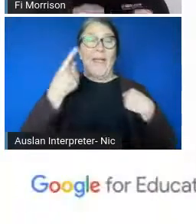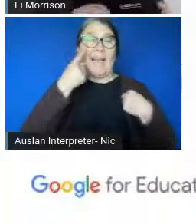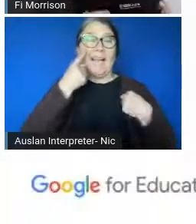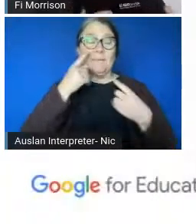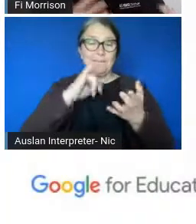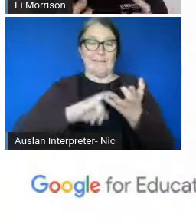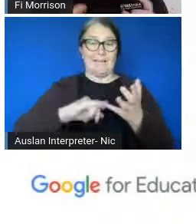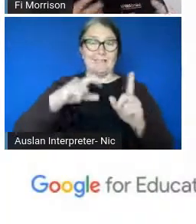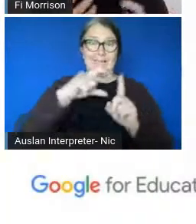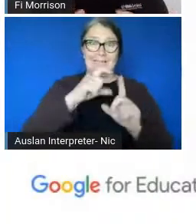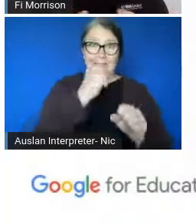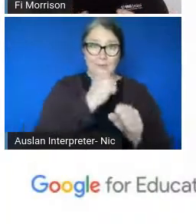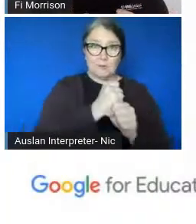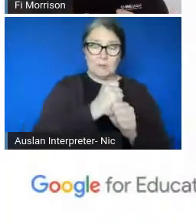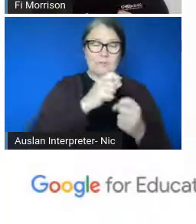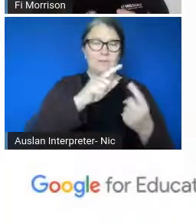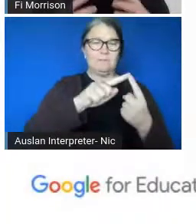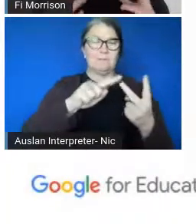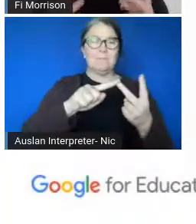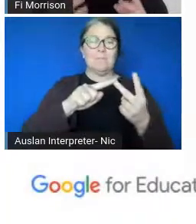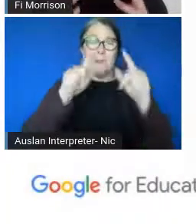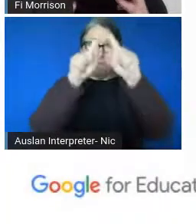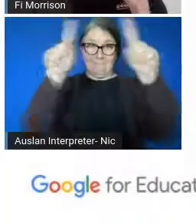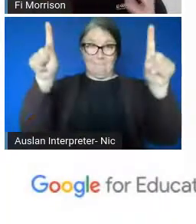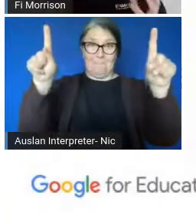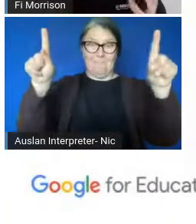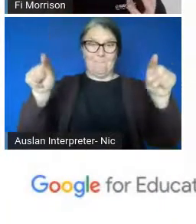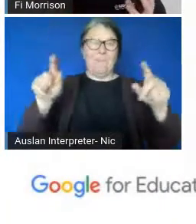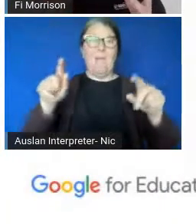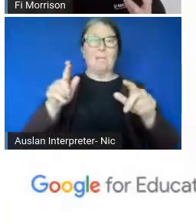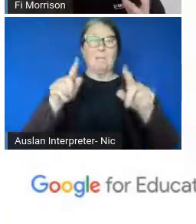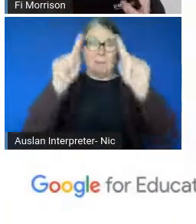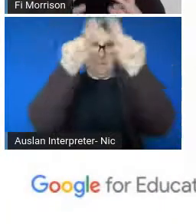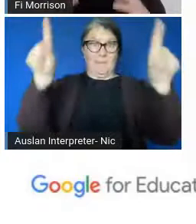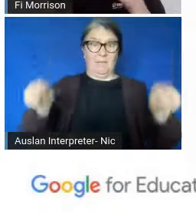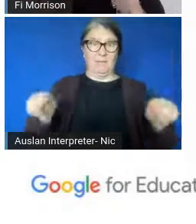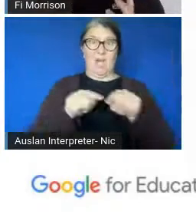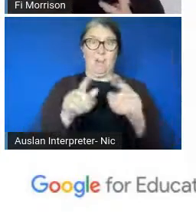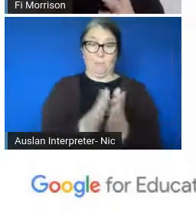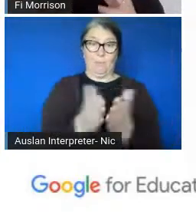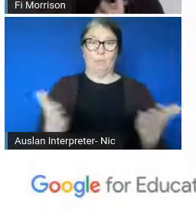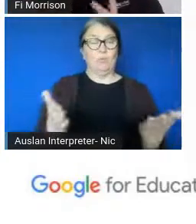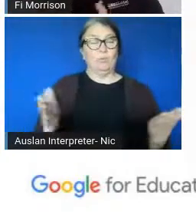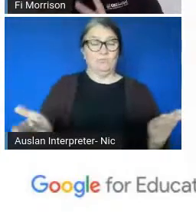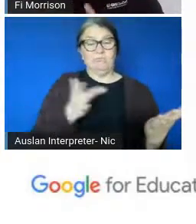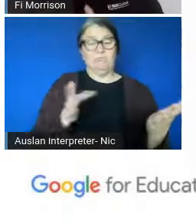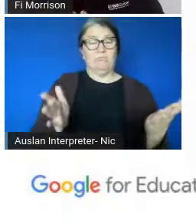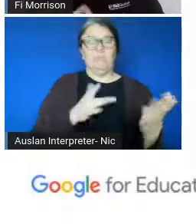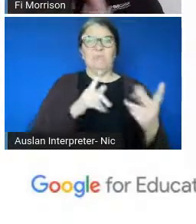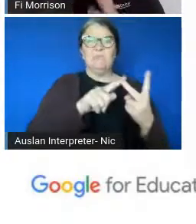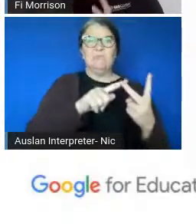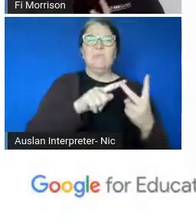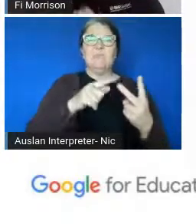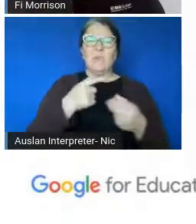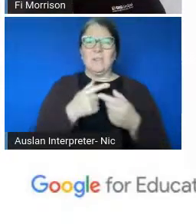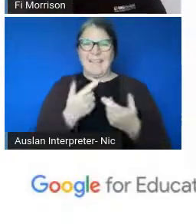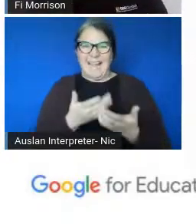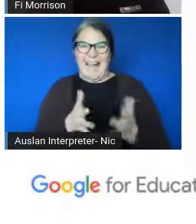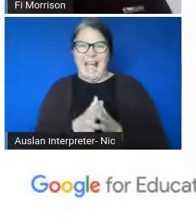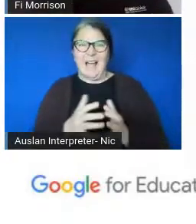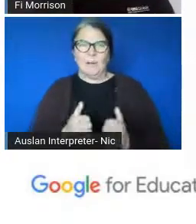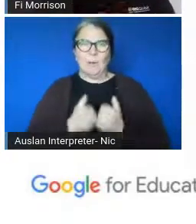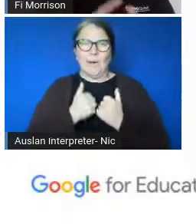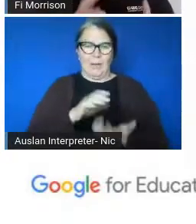stimulus. We started thinking about how can our students find these socially important challenges to engage